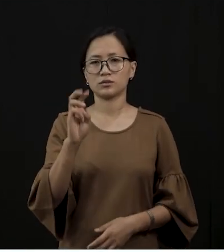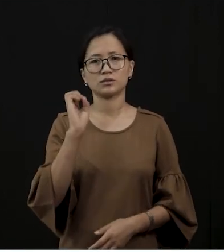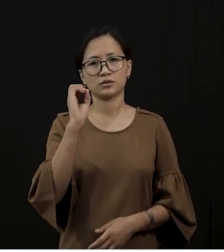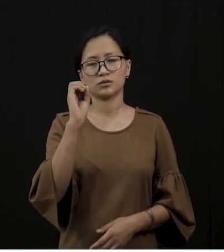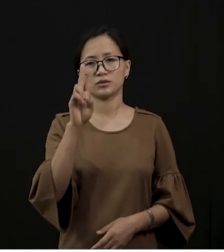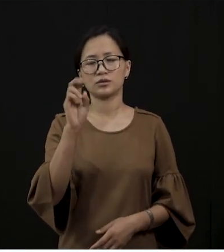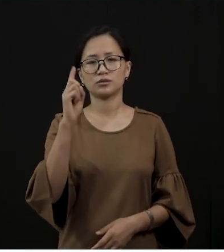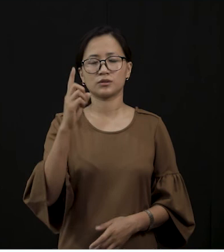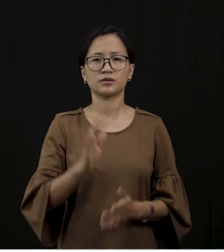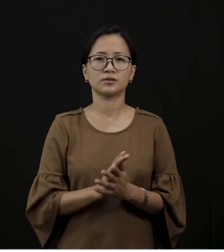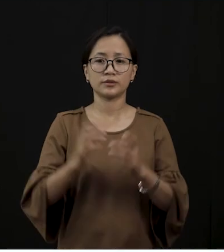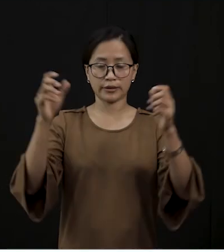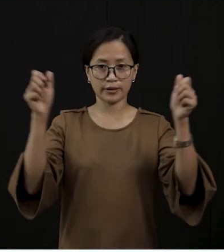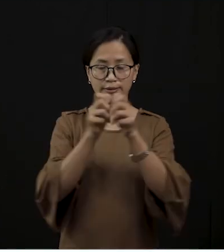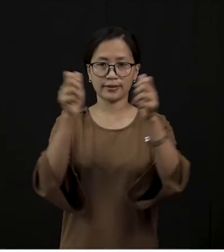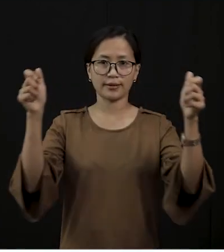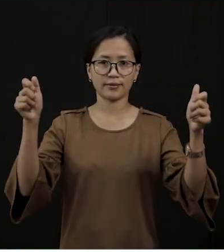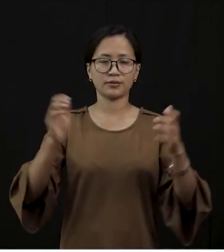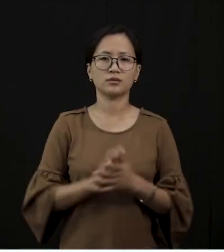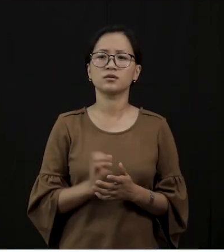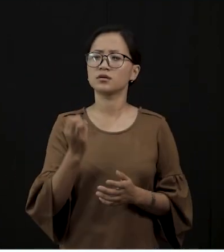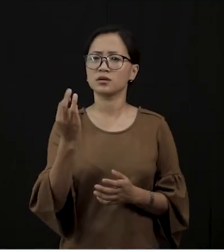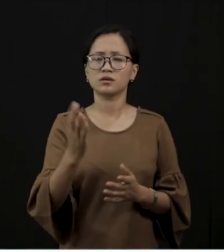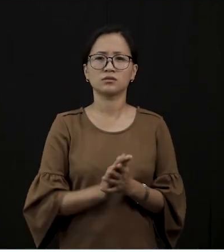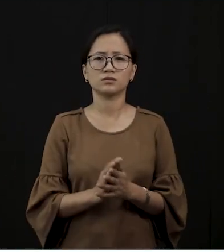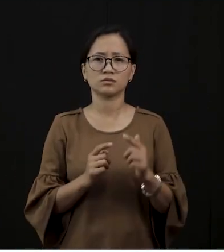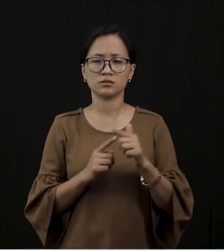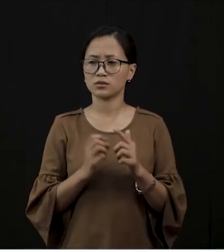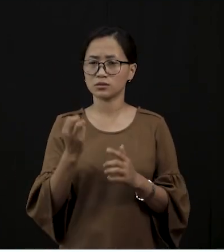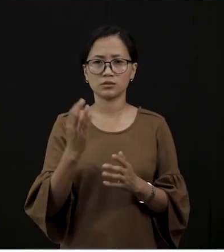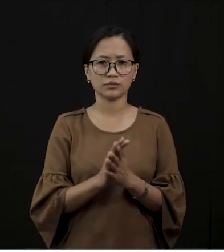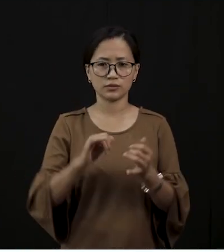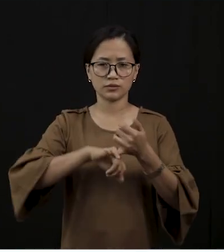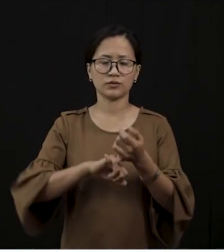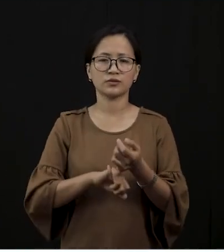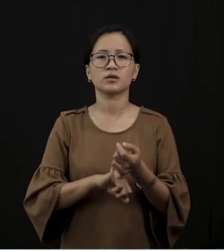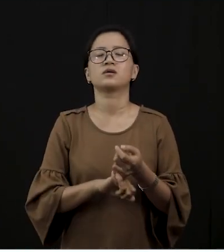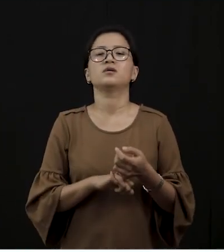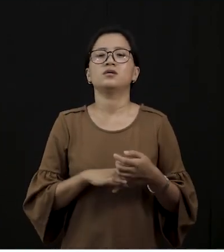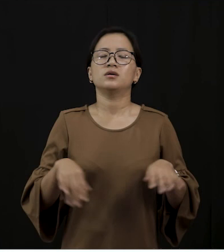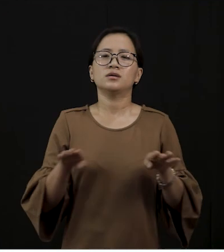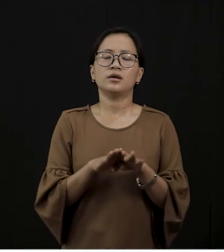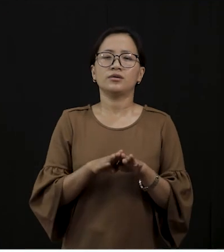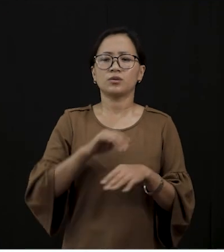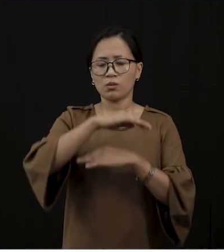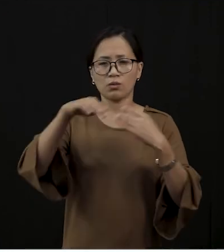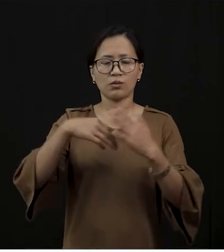2021 calendar, count the total number of Sundays in whole